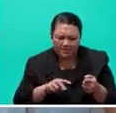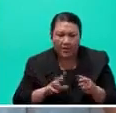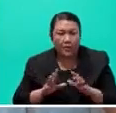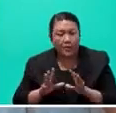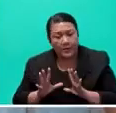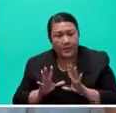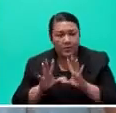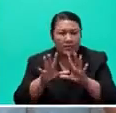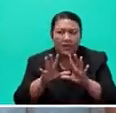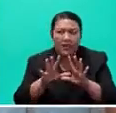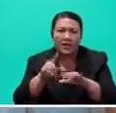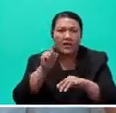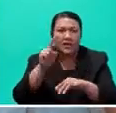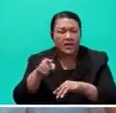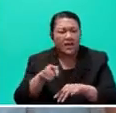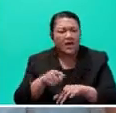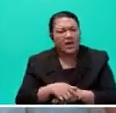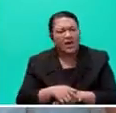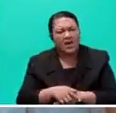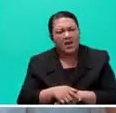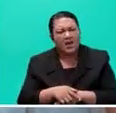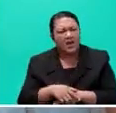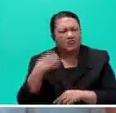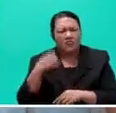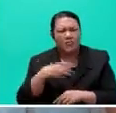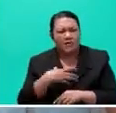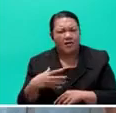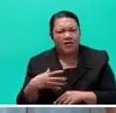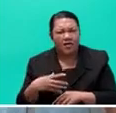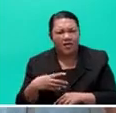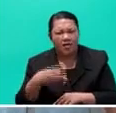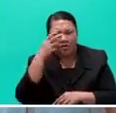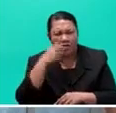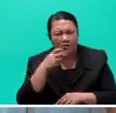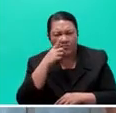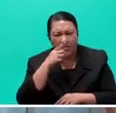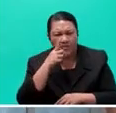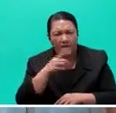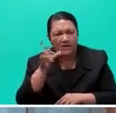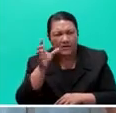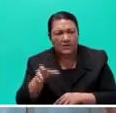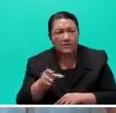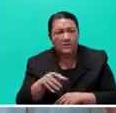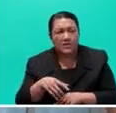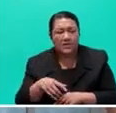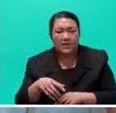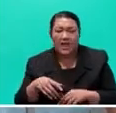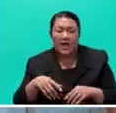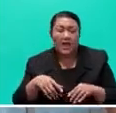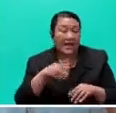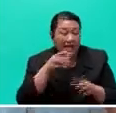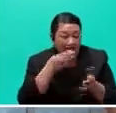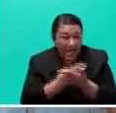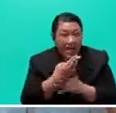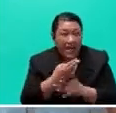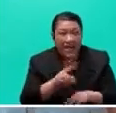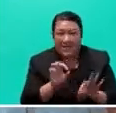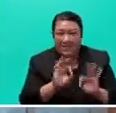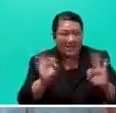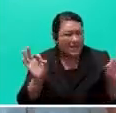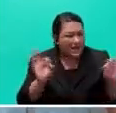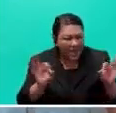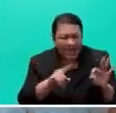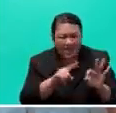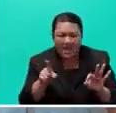goes in the form that is, none of them will be able to actually renovate their buildings. I asked